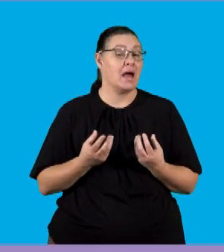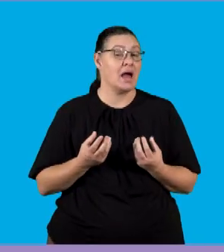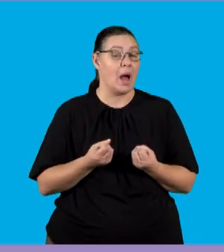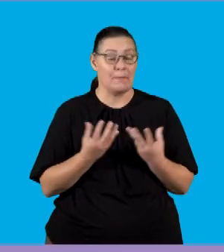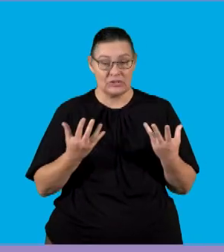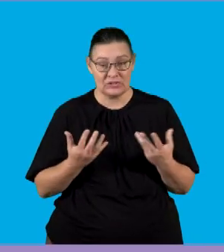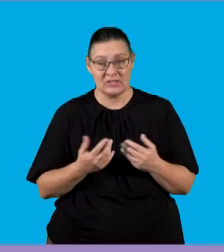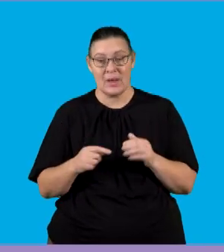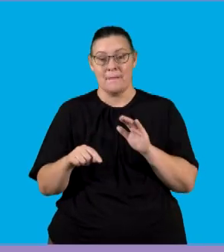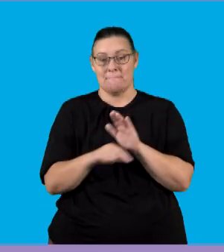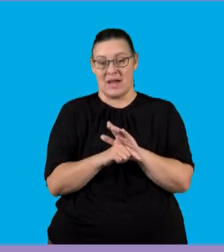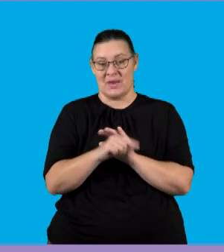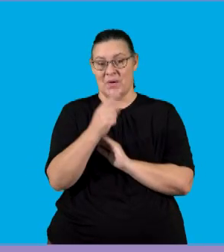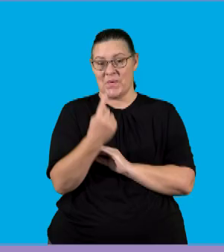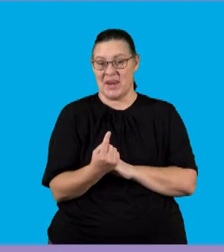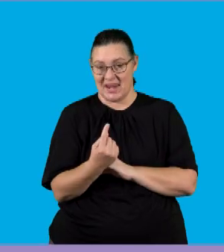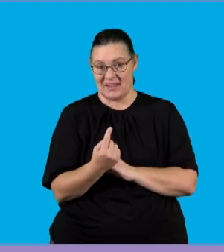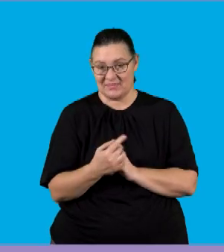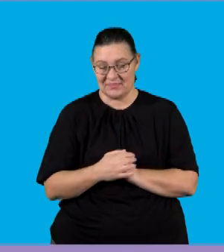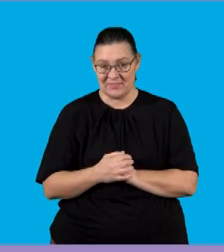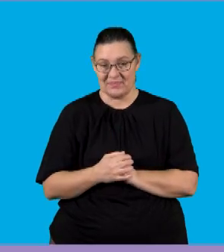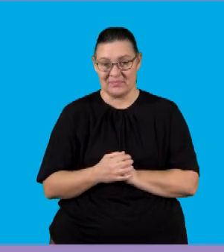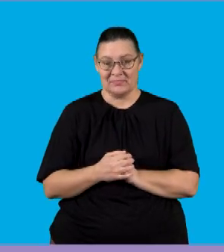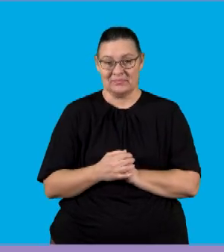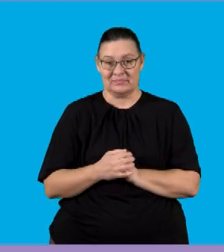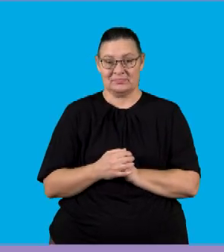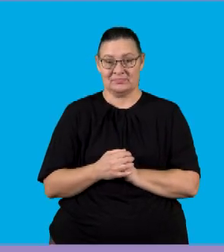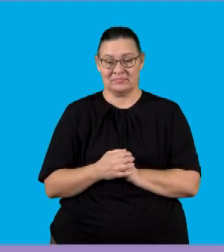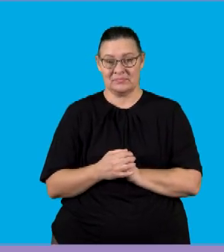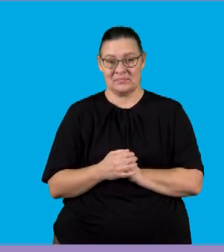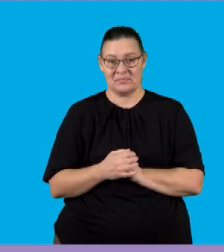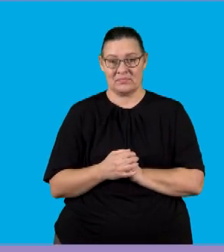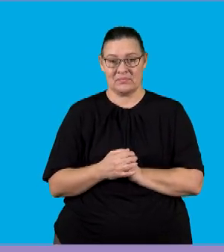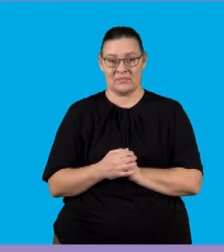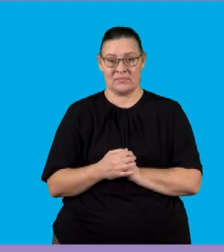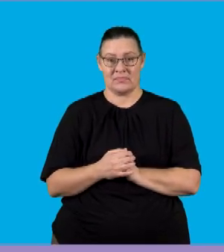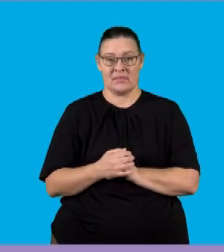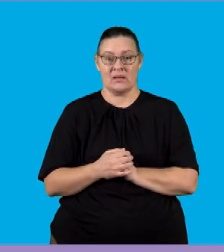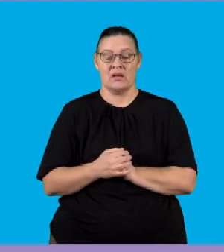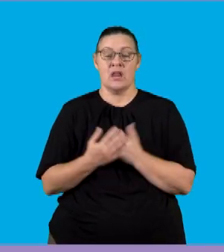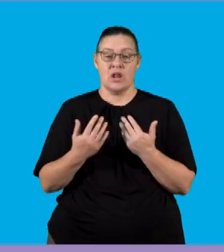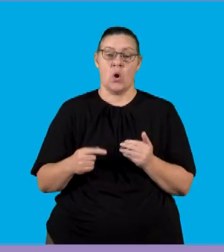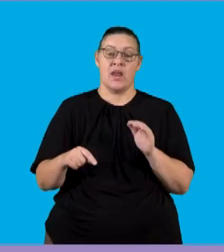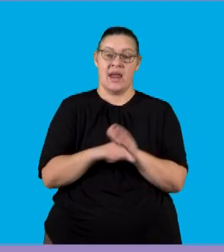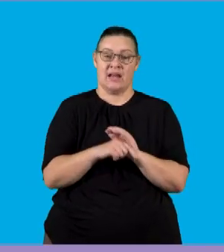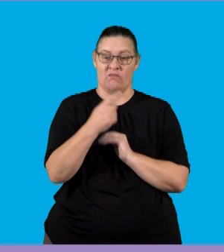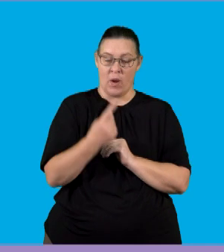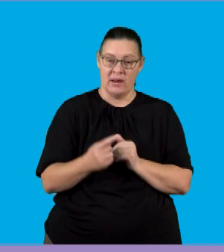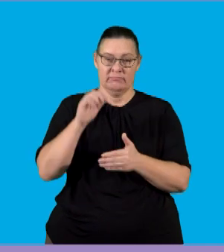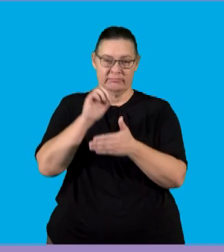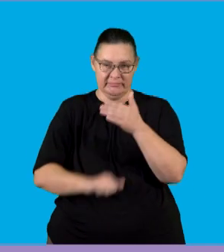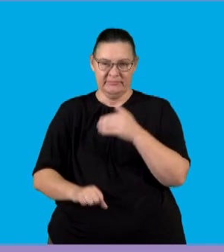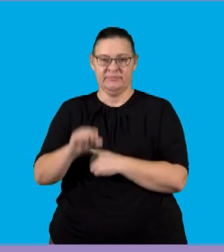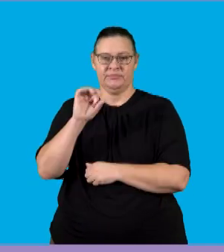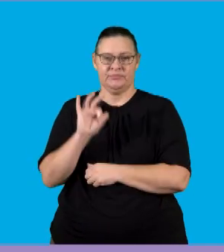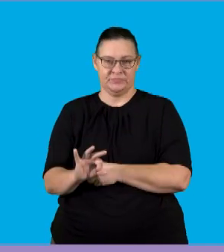us? We are now in our negative numbers and we are at a -1. Now from the -1, again,